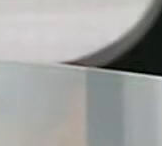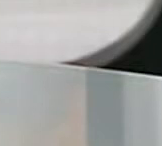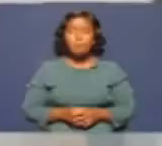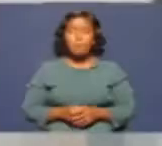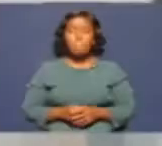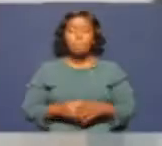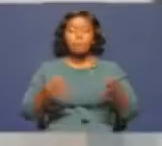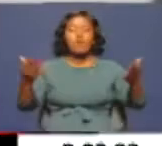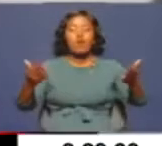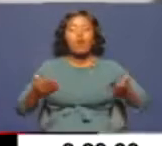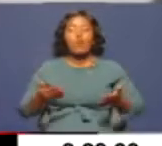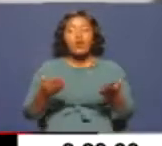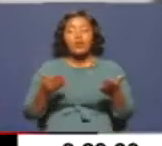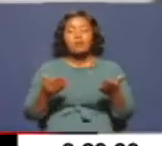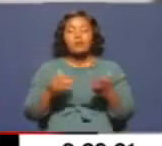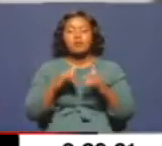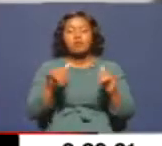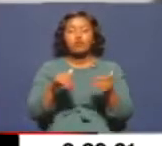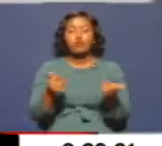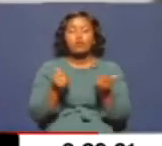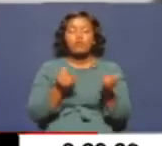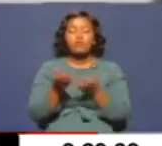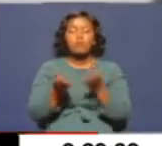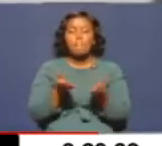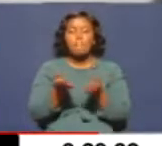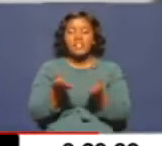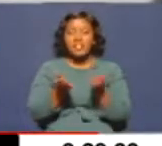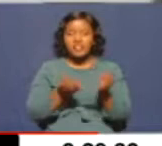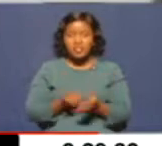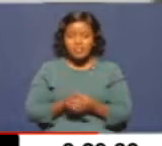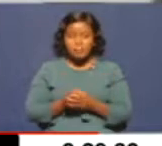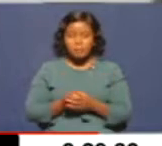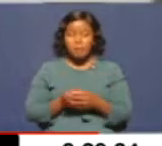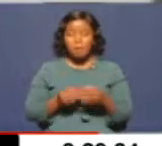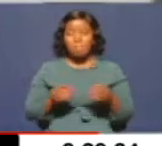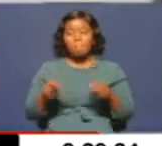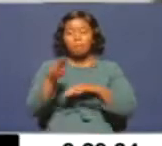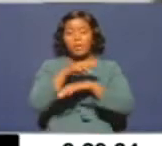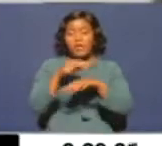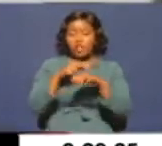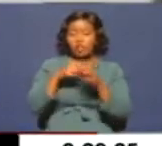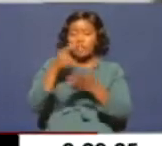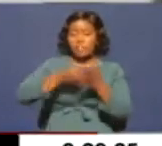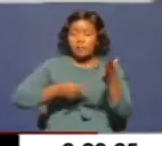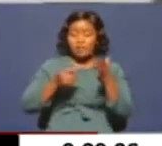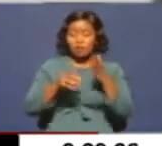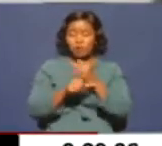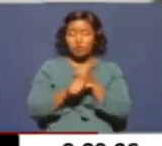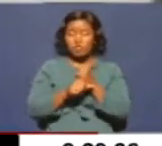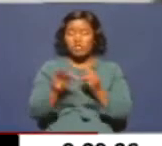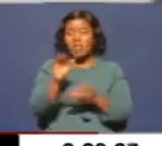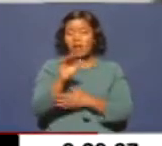Welcome back. I'm sitting in for Cynthia Nyamaya, and this is the day's business. The National Taxpayers Association is faulting the government over